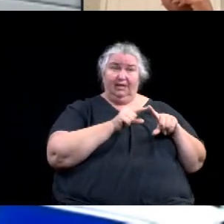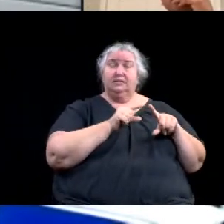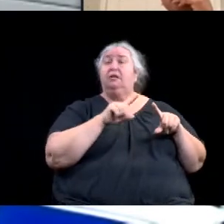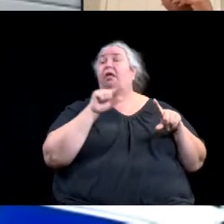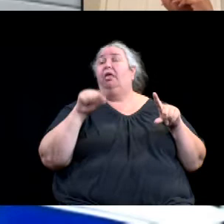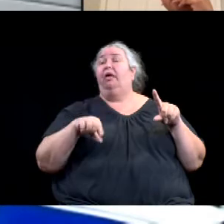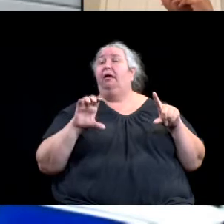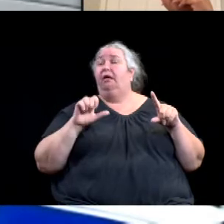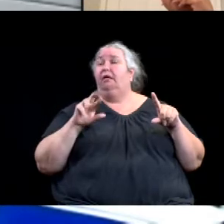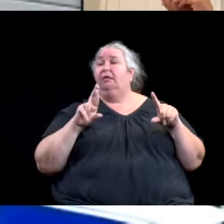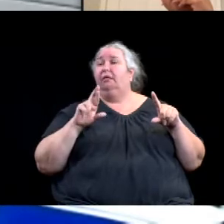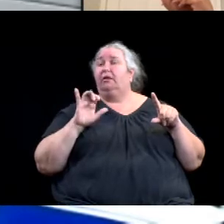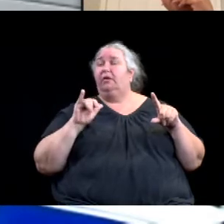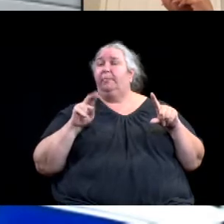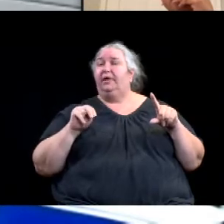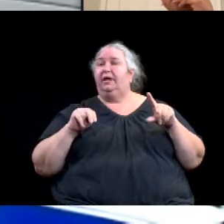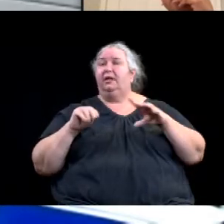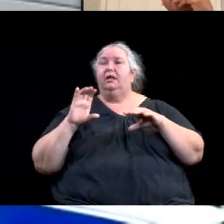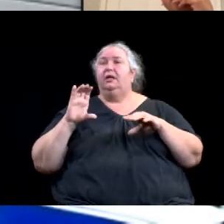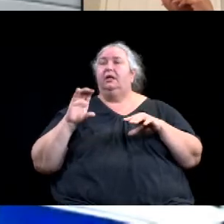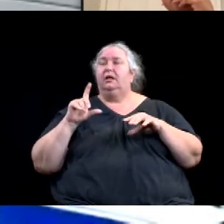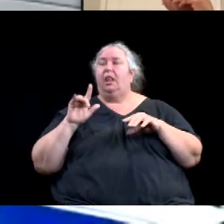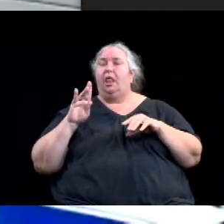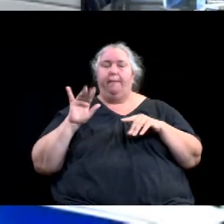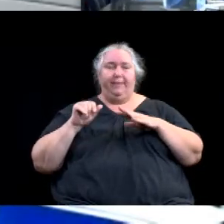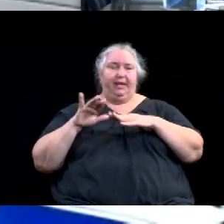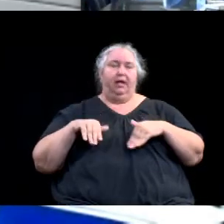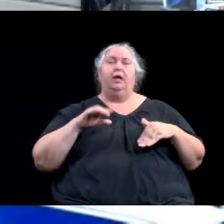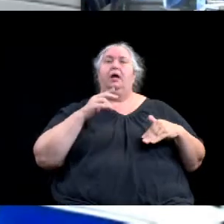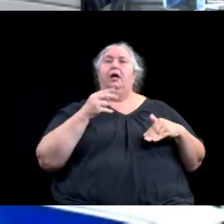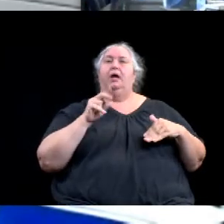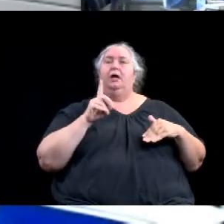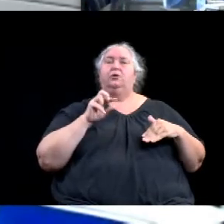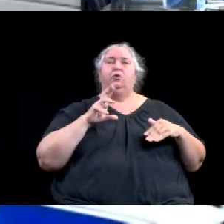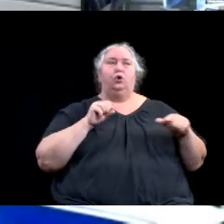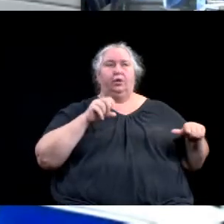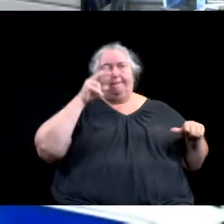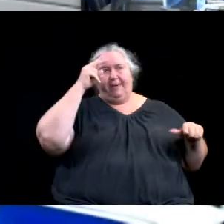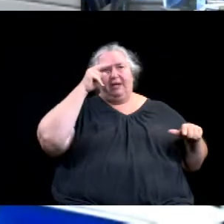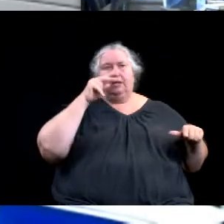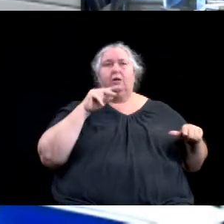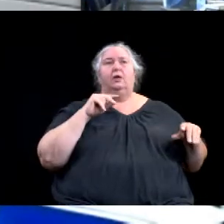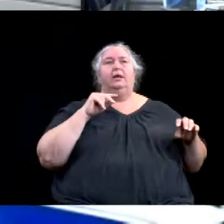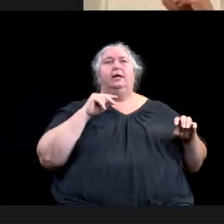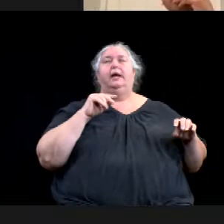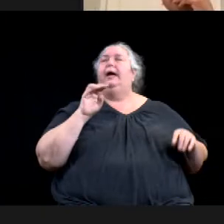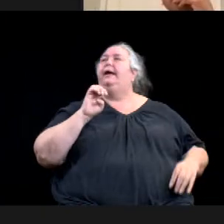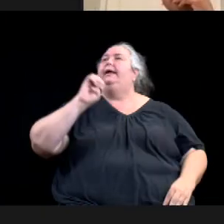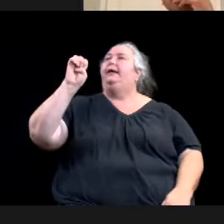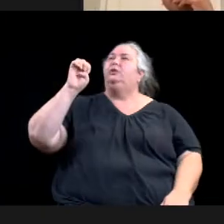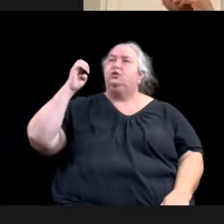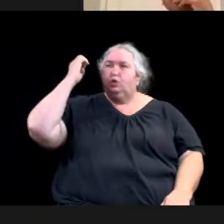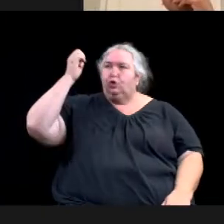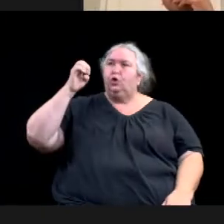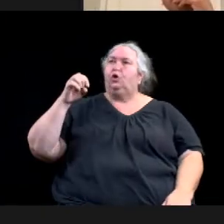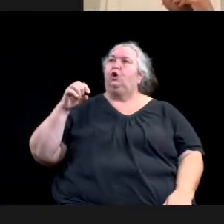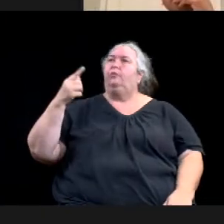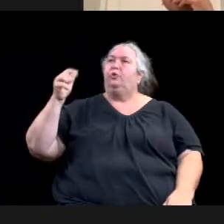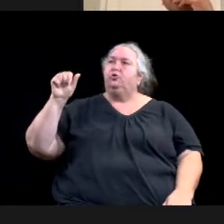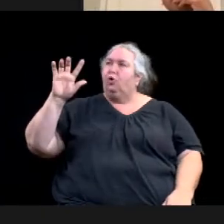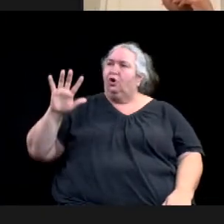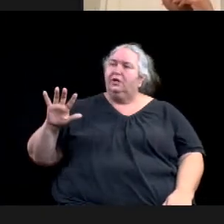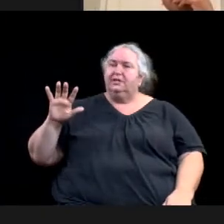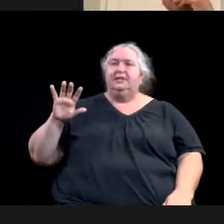Georgia, Abu Dhabi, Saudi Arabia, Afghanistan, and the United States also uses the codes for their building.